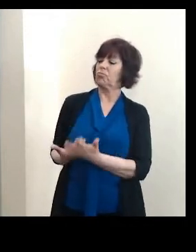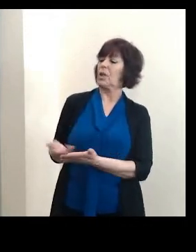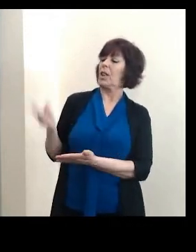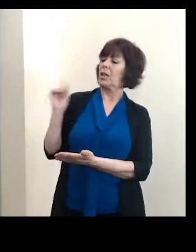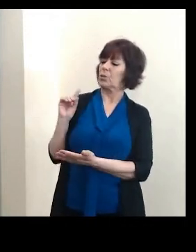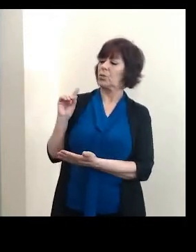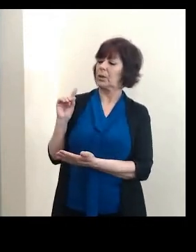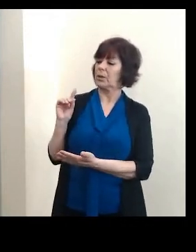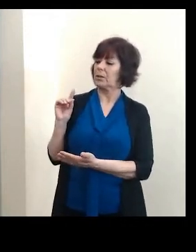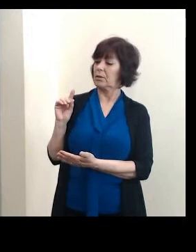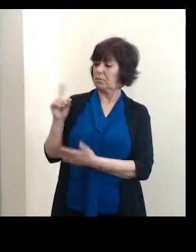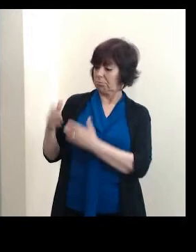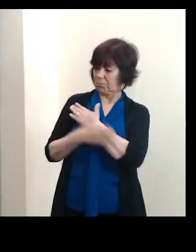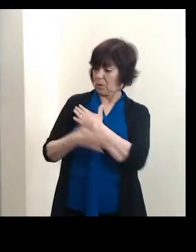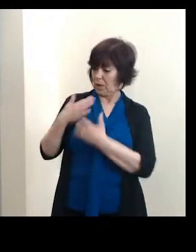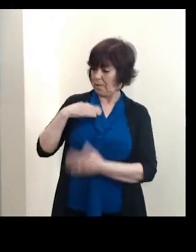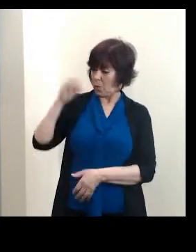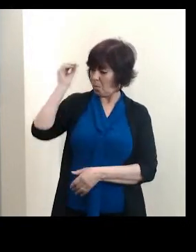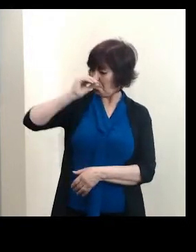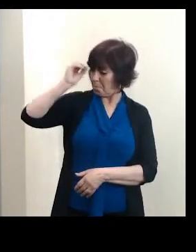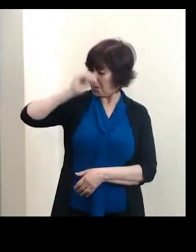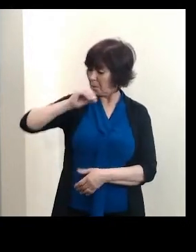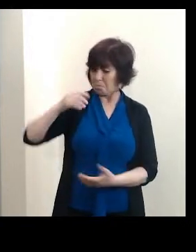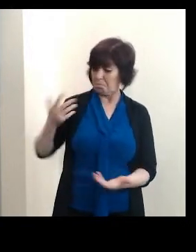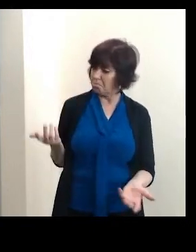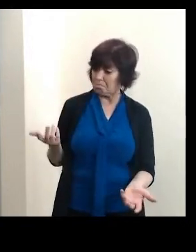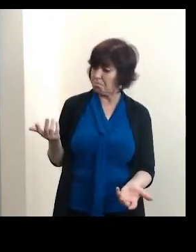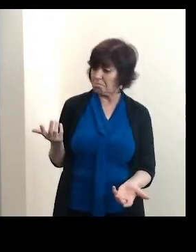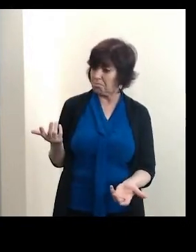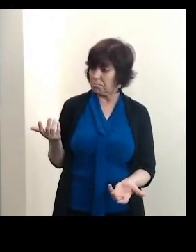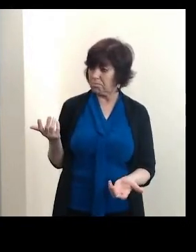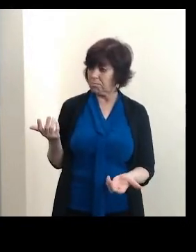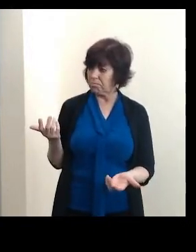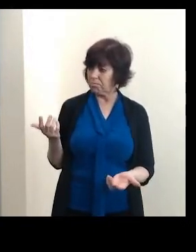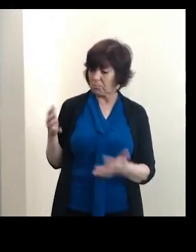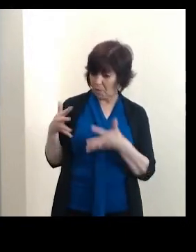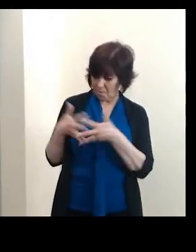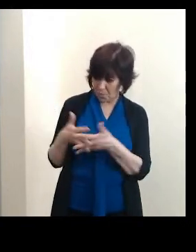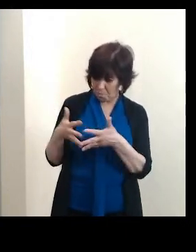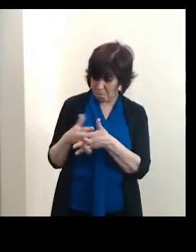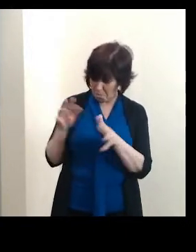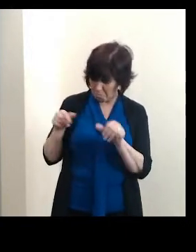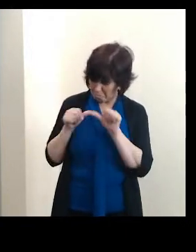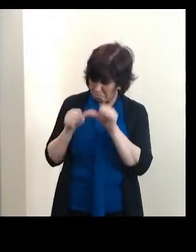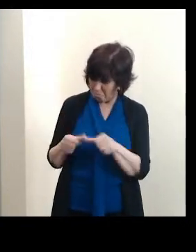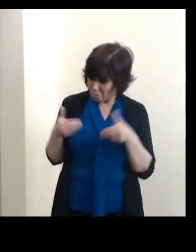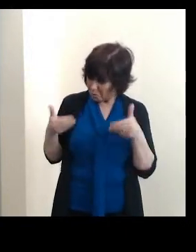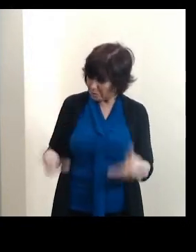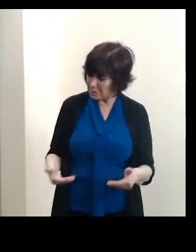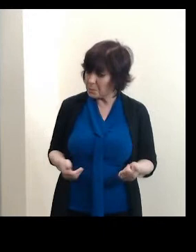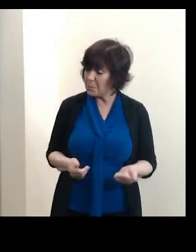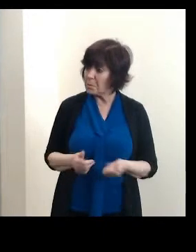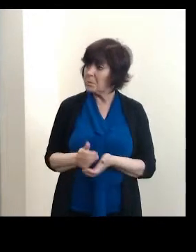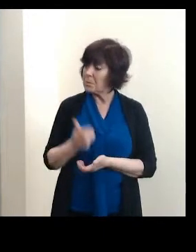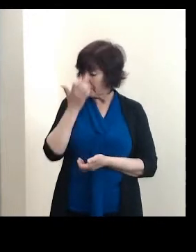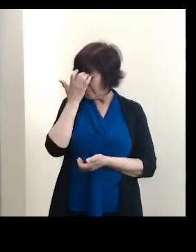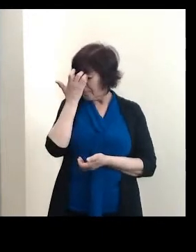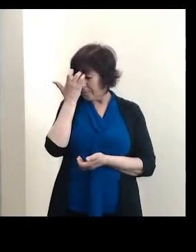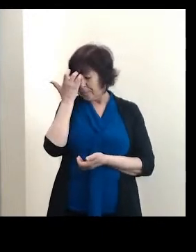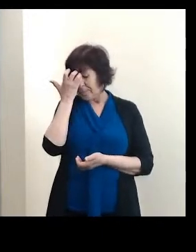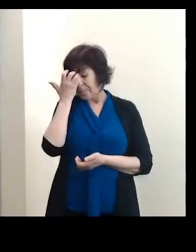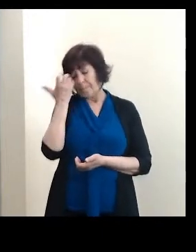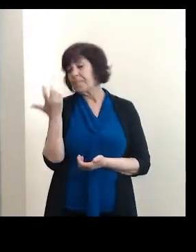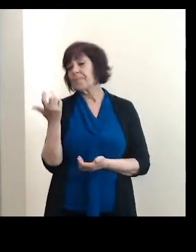Does the county have an opinion as to whether this football season should continue, given the new statistics? It's